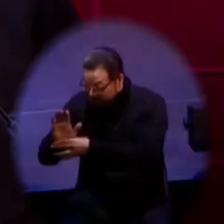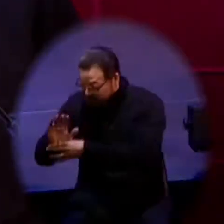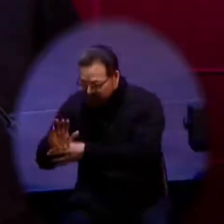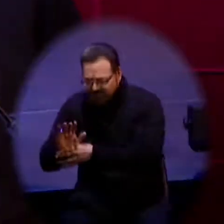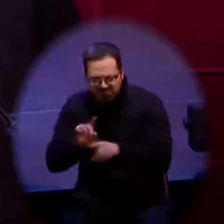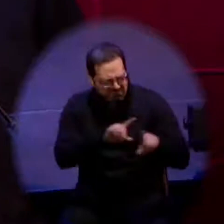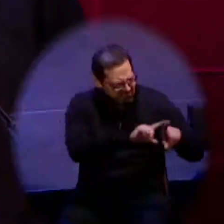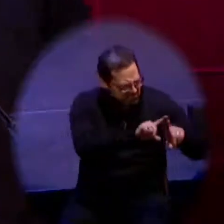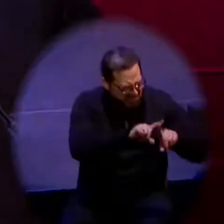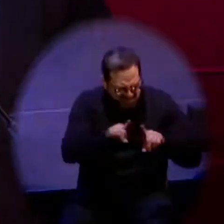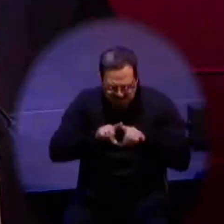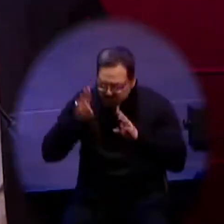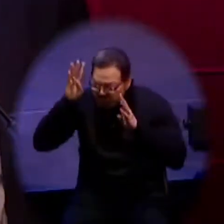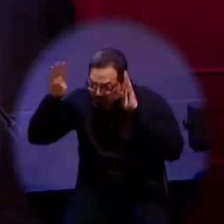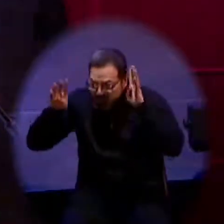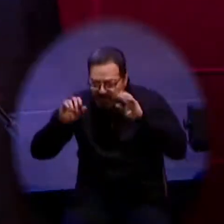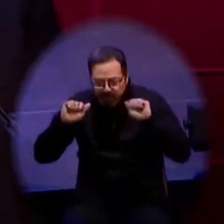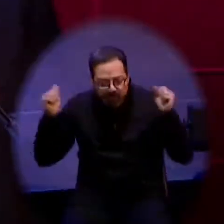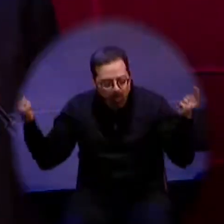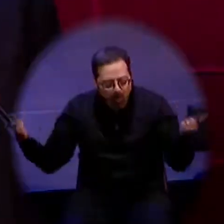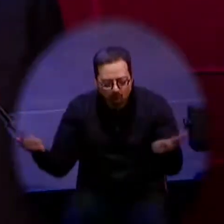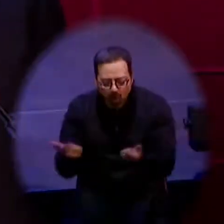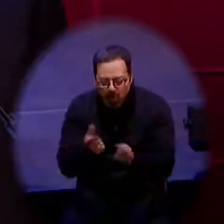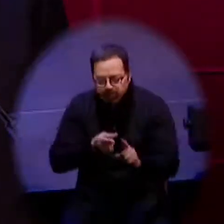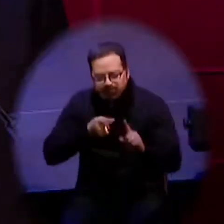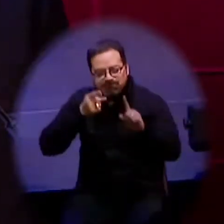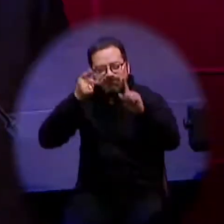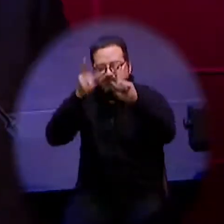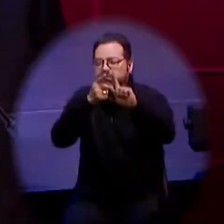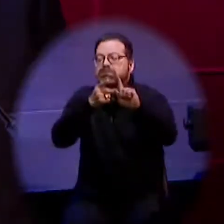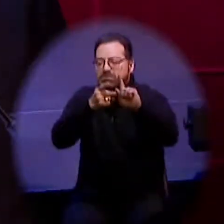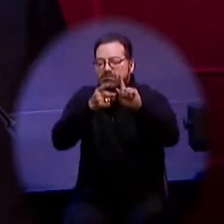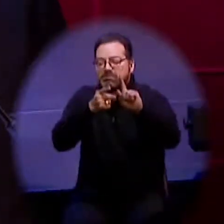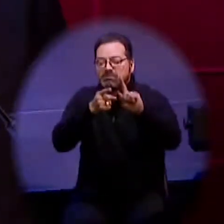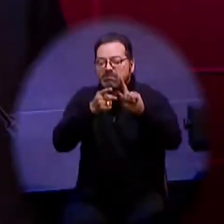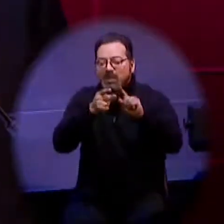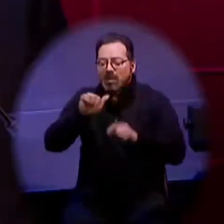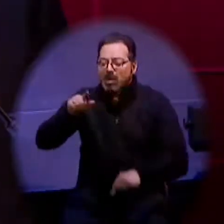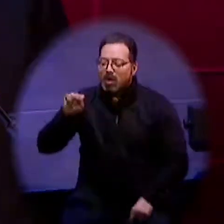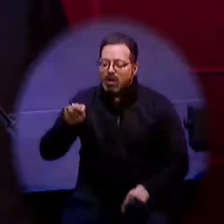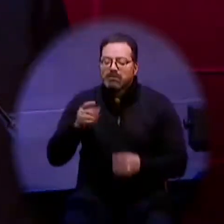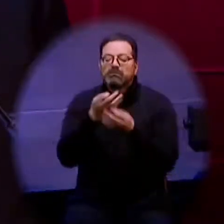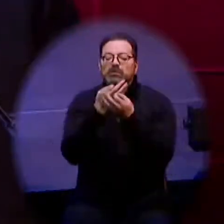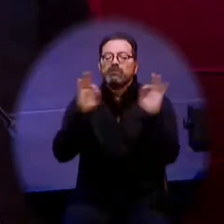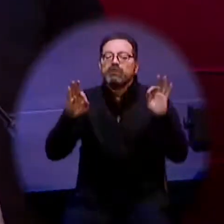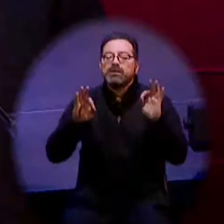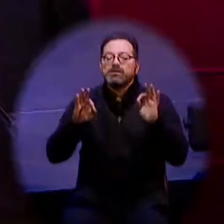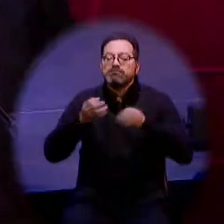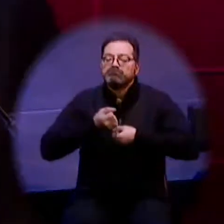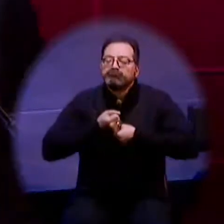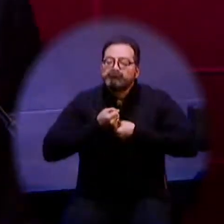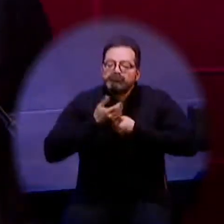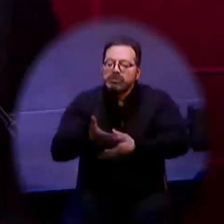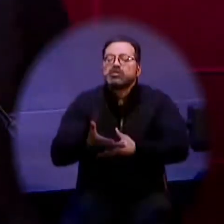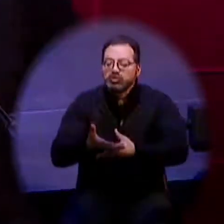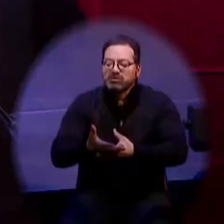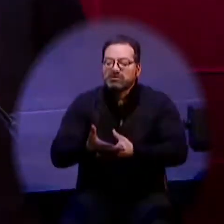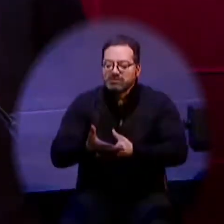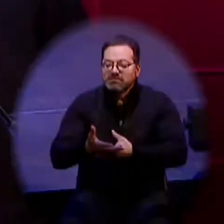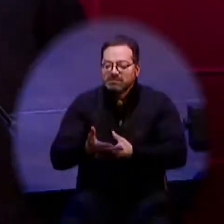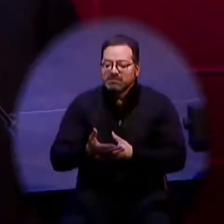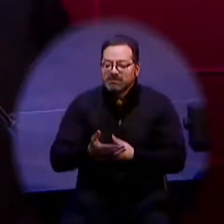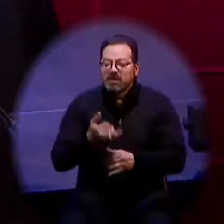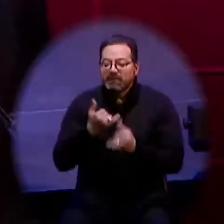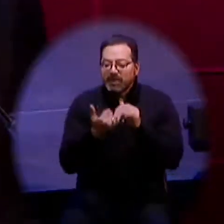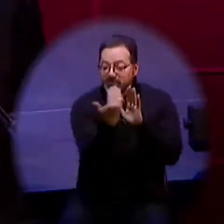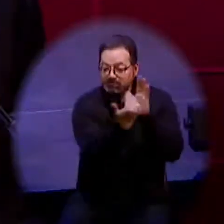in their own ways They all maintain one singular idea art is free speech The finalists for this